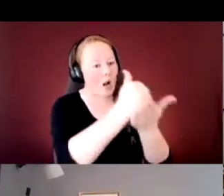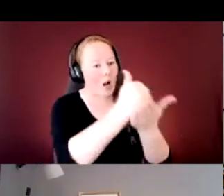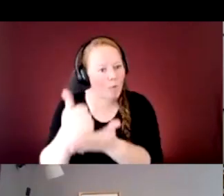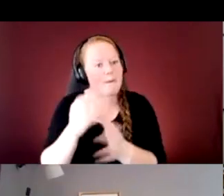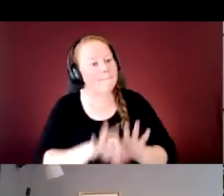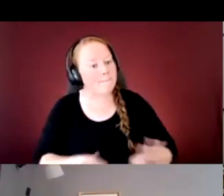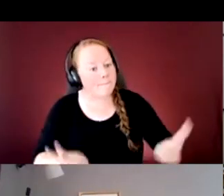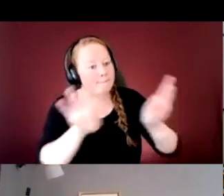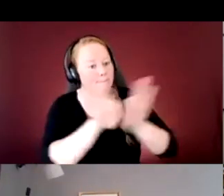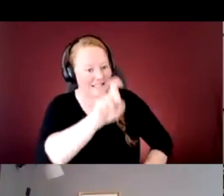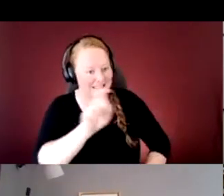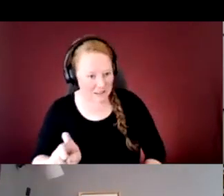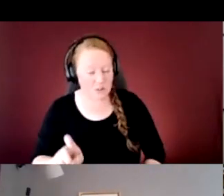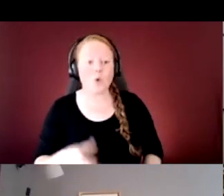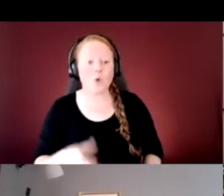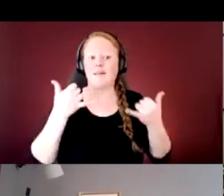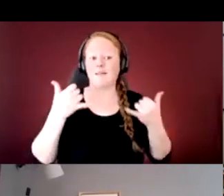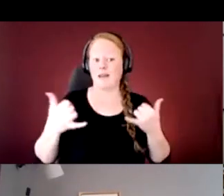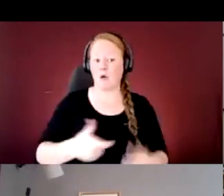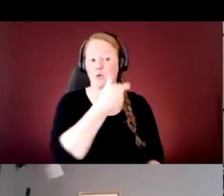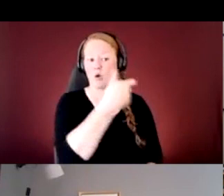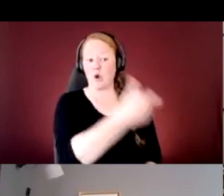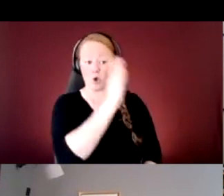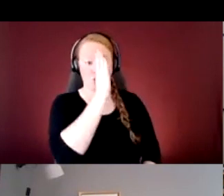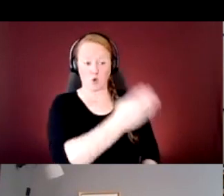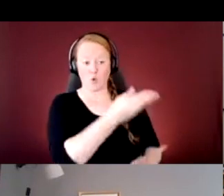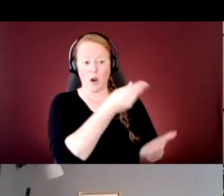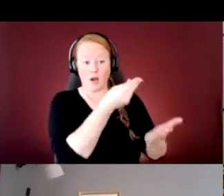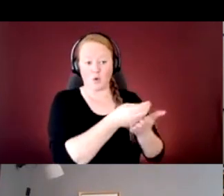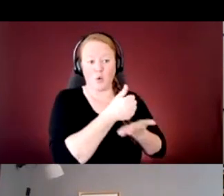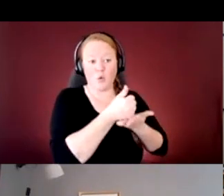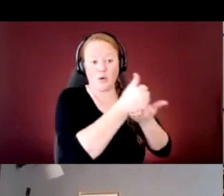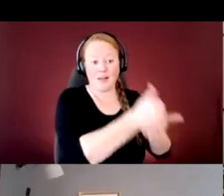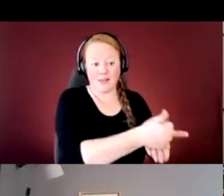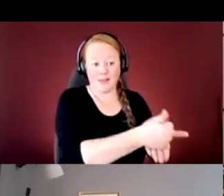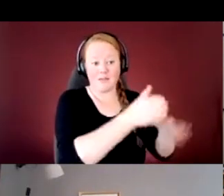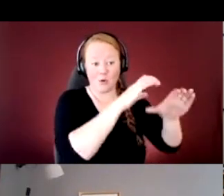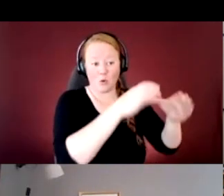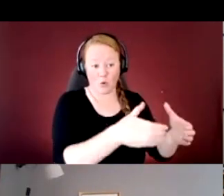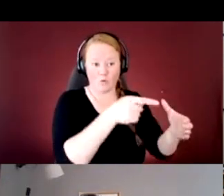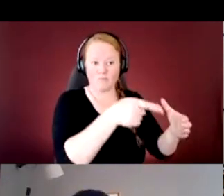over to our direct relief work group to begin their presentation.